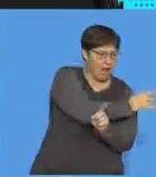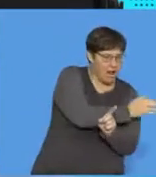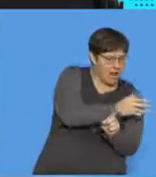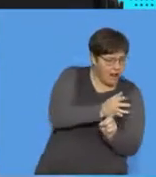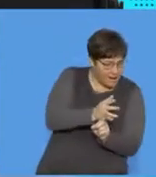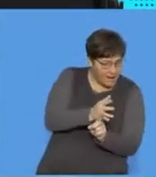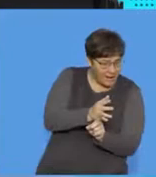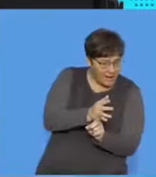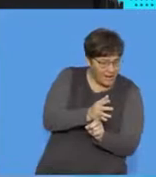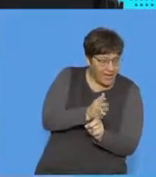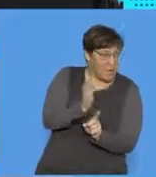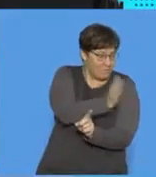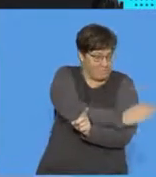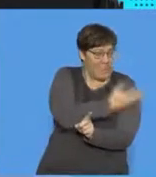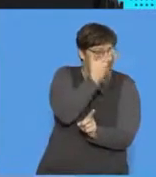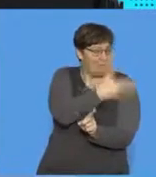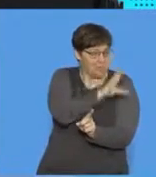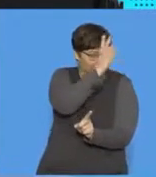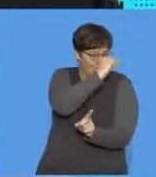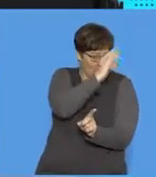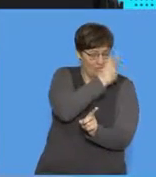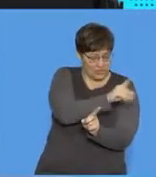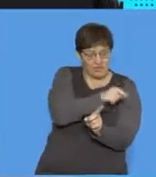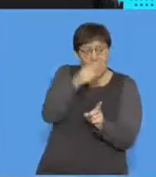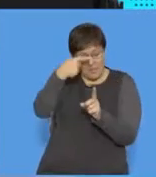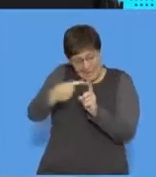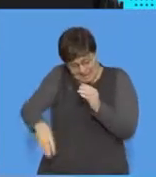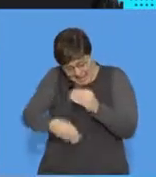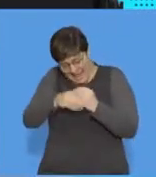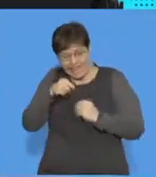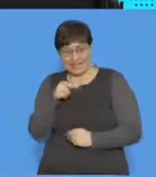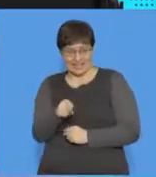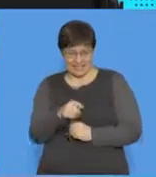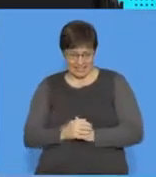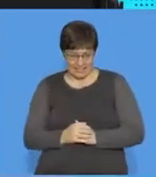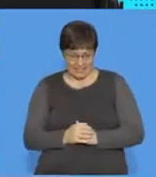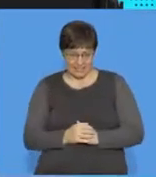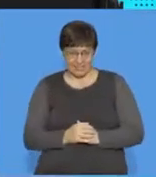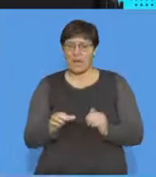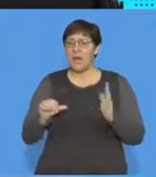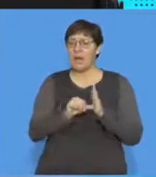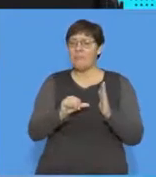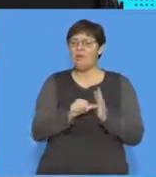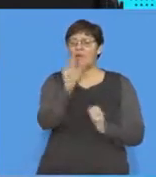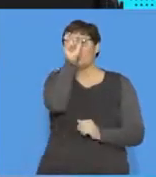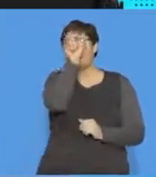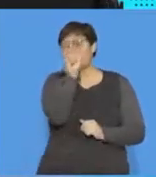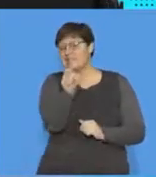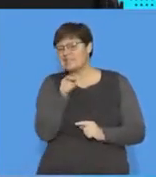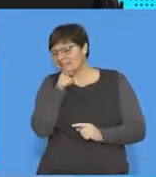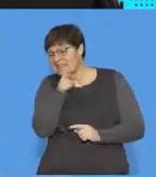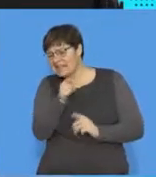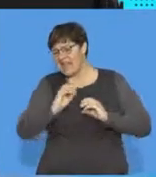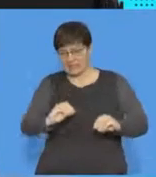vocabulary that you have already learned. What words are going to be important for this